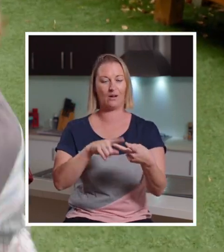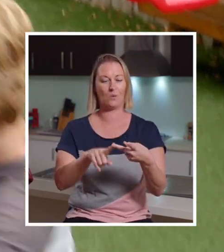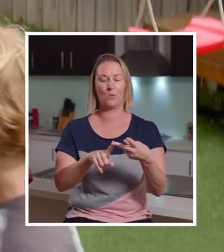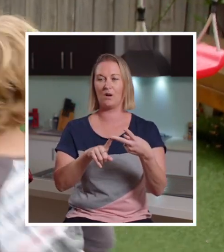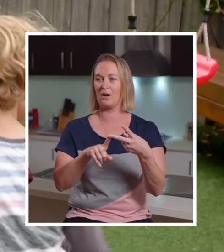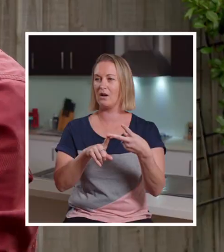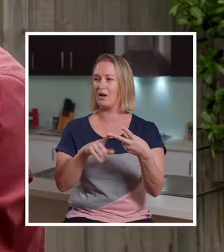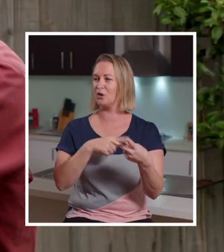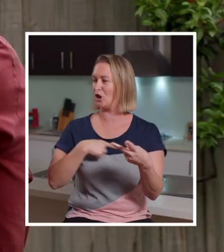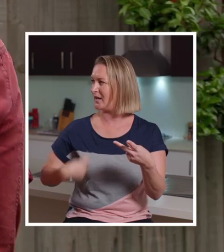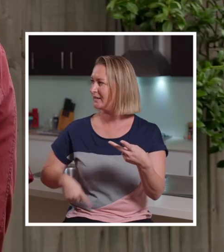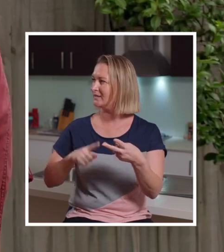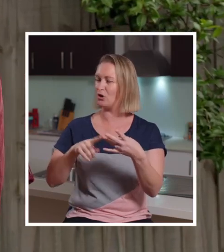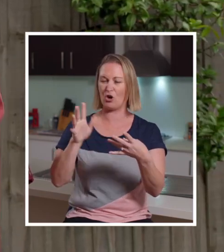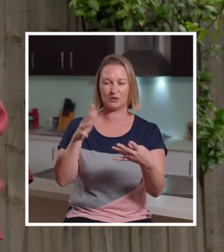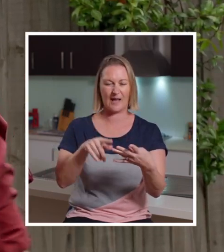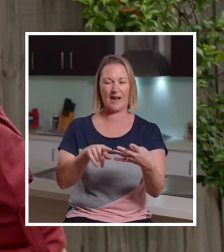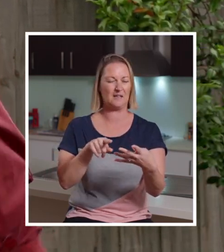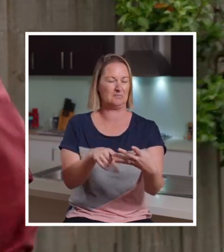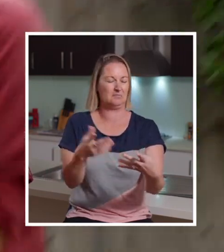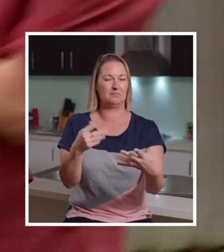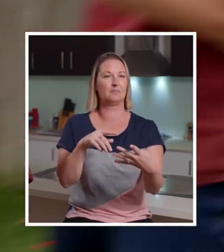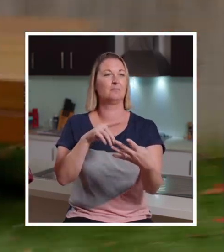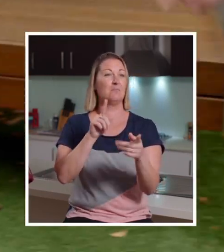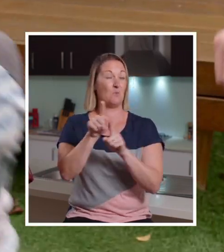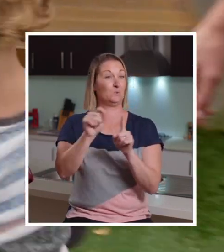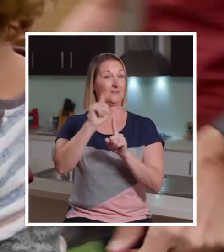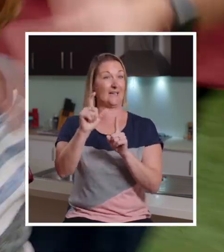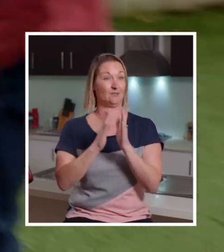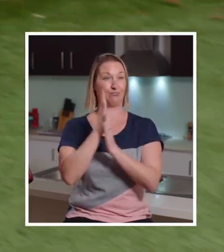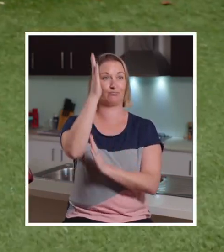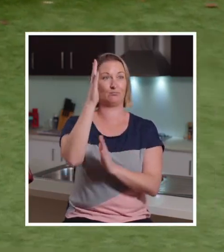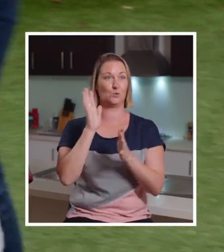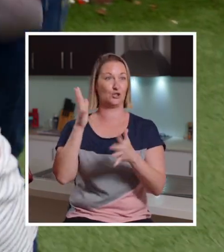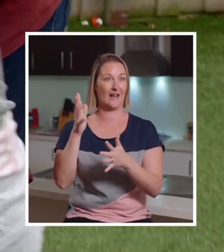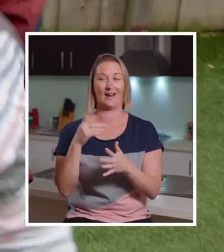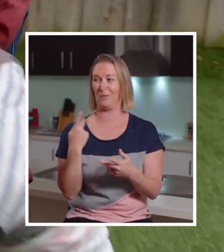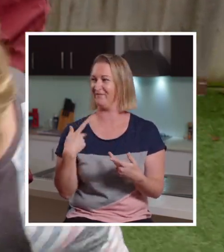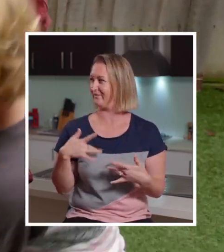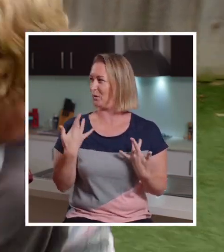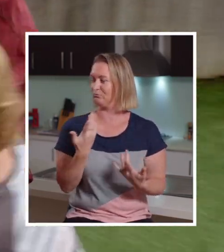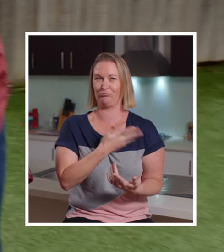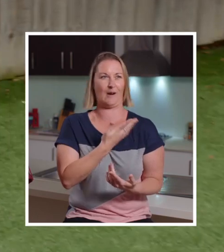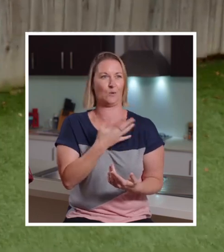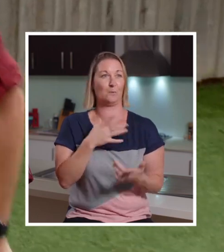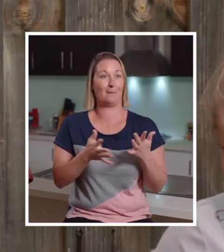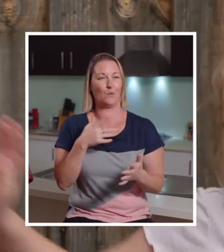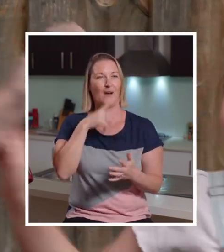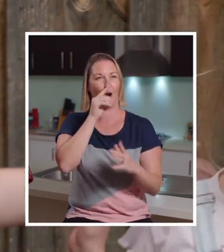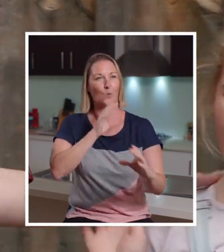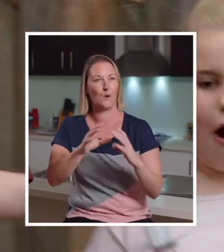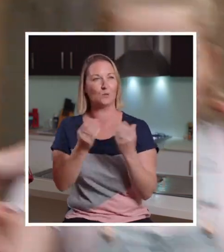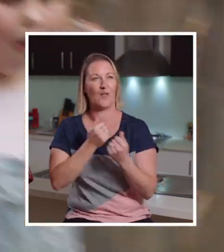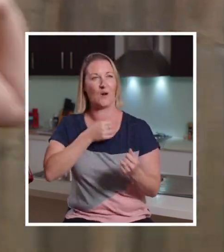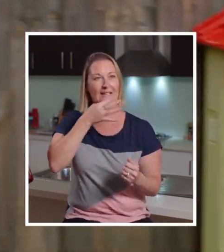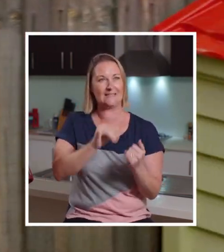still teach Italian or Chinese or AUSLAN, and there was a high percentage of votes leaning towards AUSLAN, and we